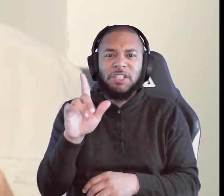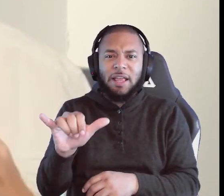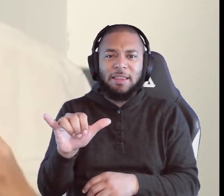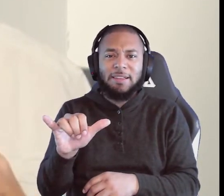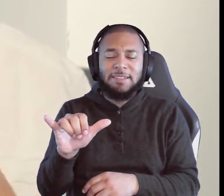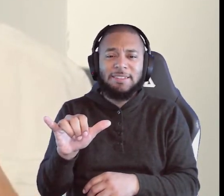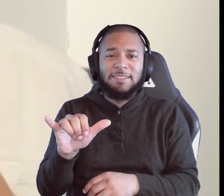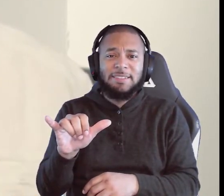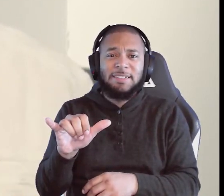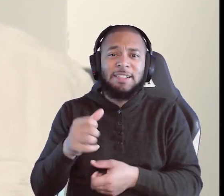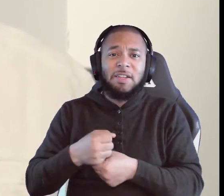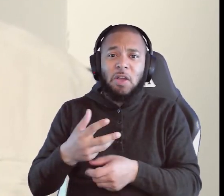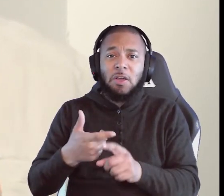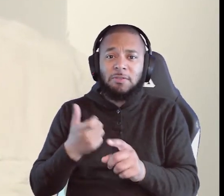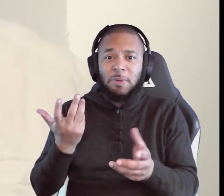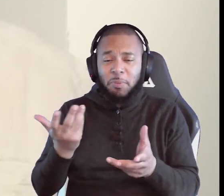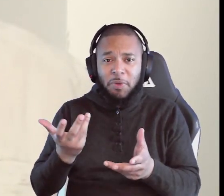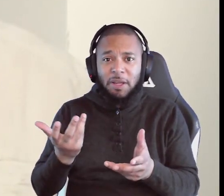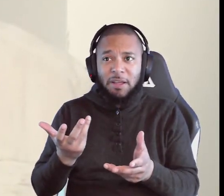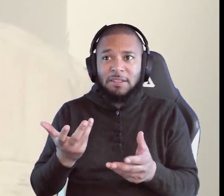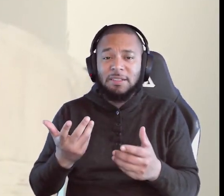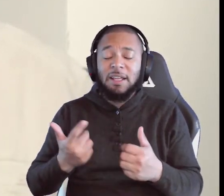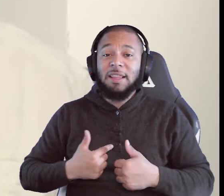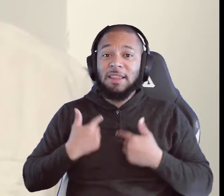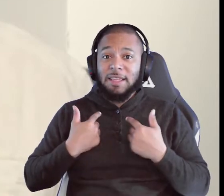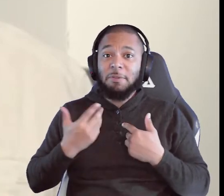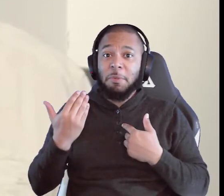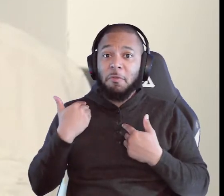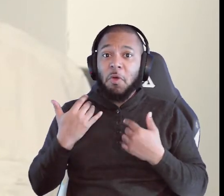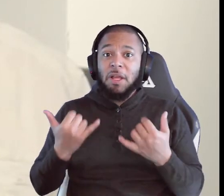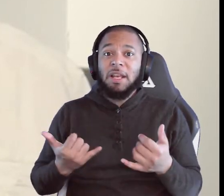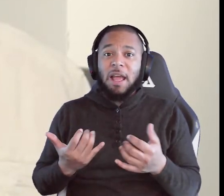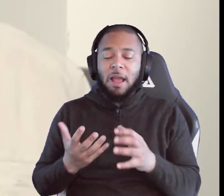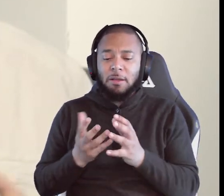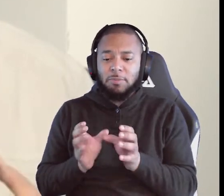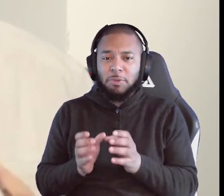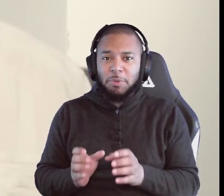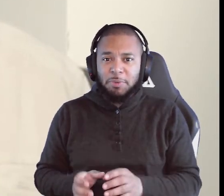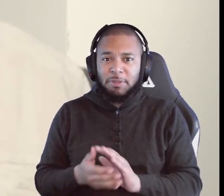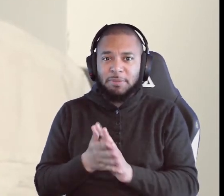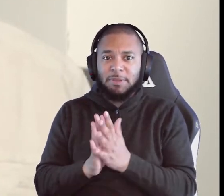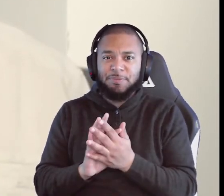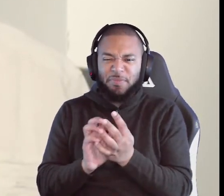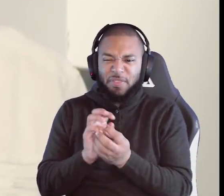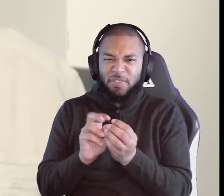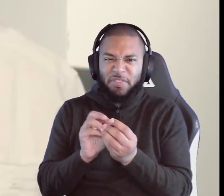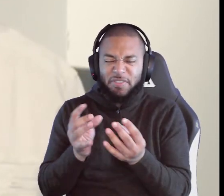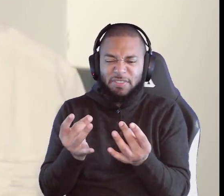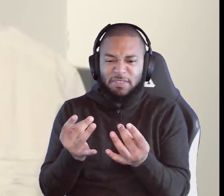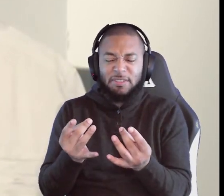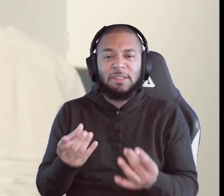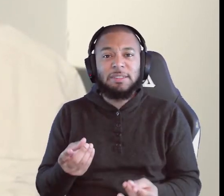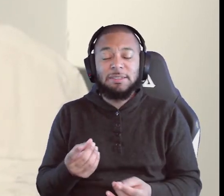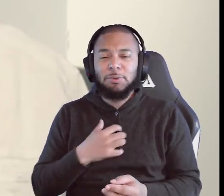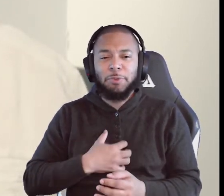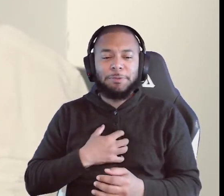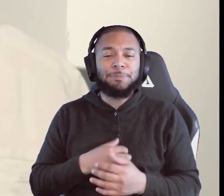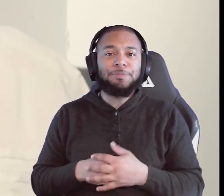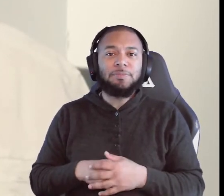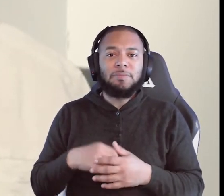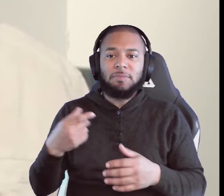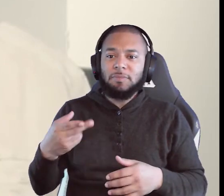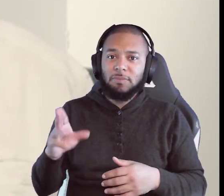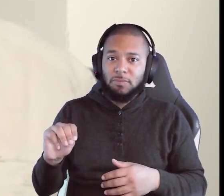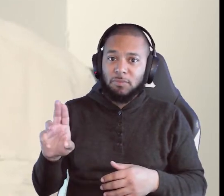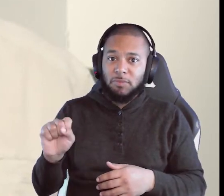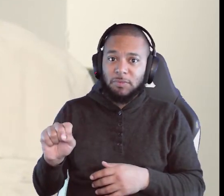the decay of what used to be living material, such as plant leaves that have broken down, etc. So humus actually